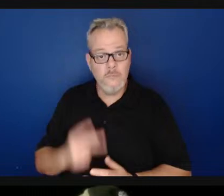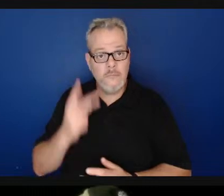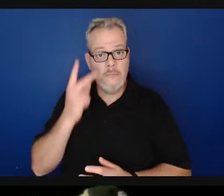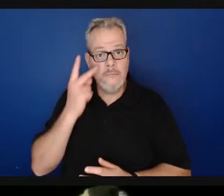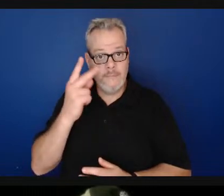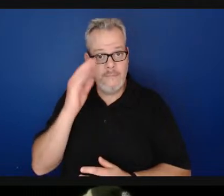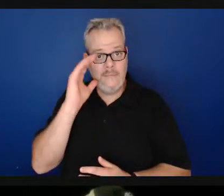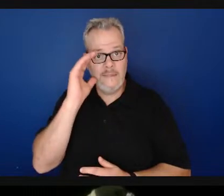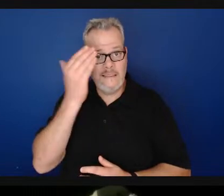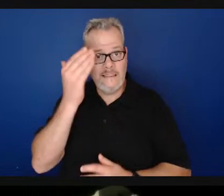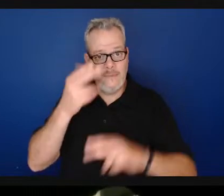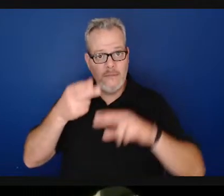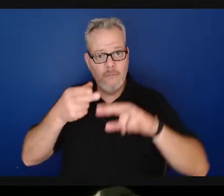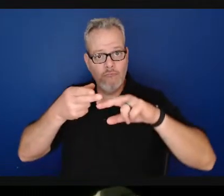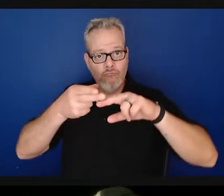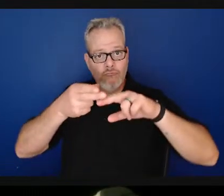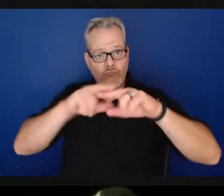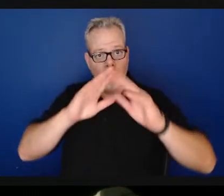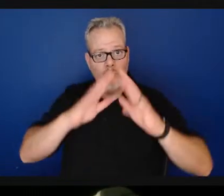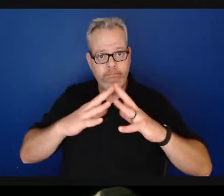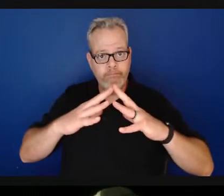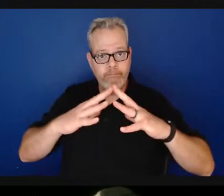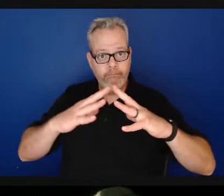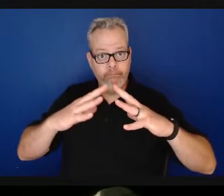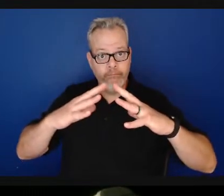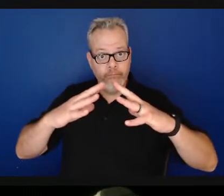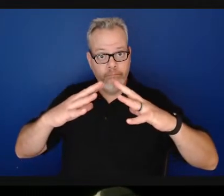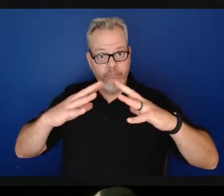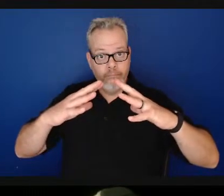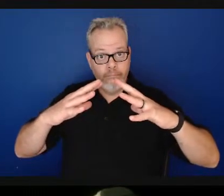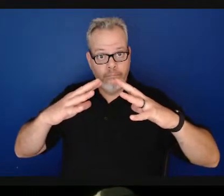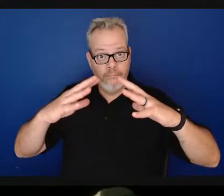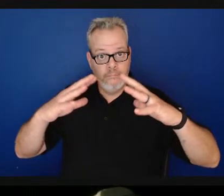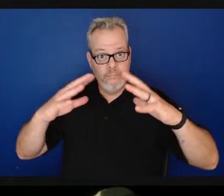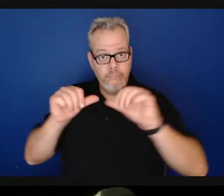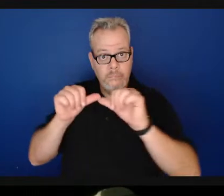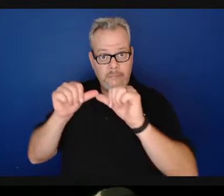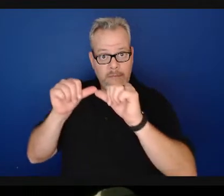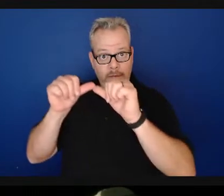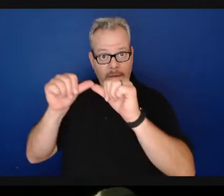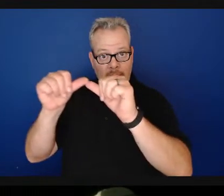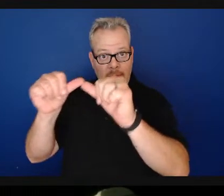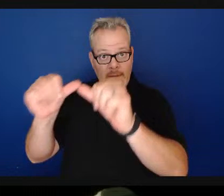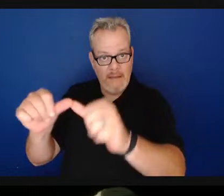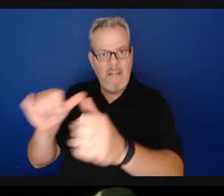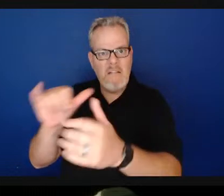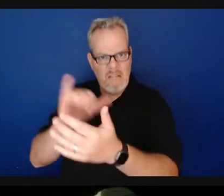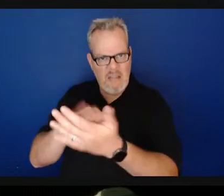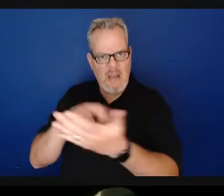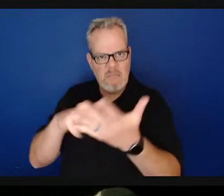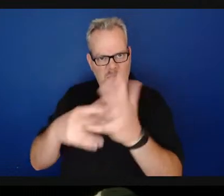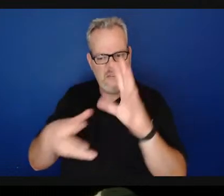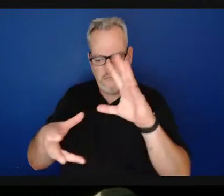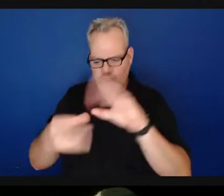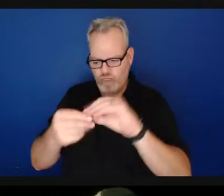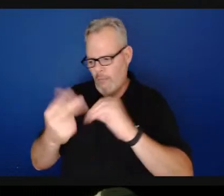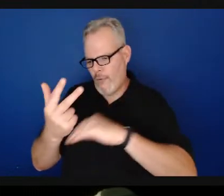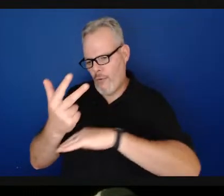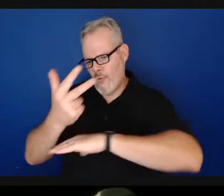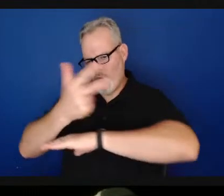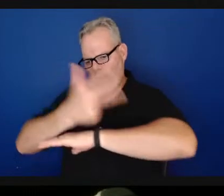So I think that forecast is probably still what they're holding to, 3 or 4 days to the next episode.